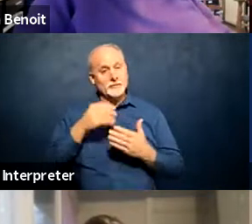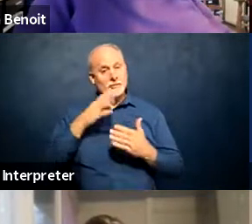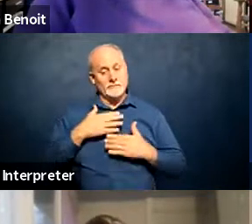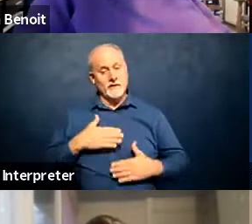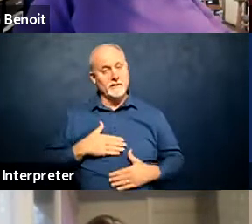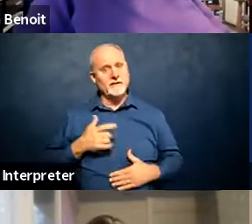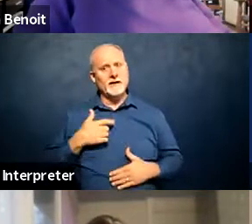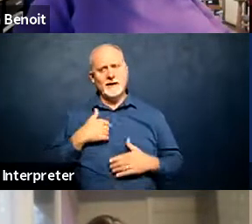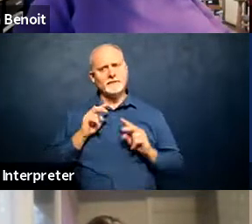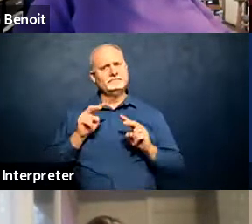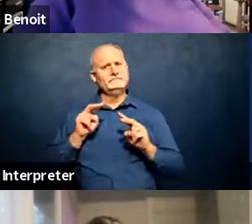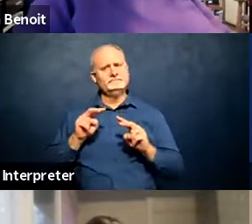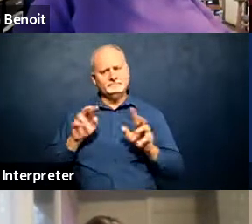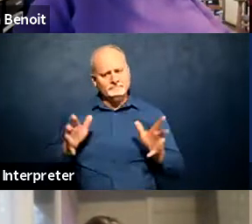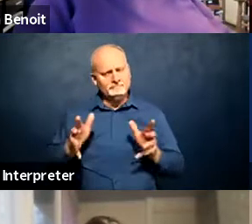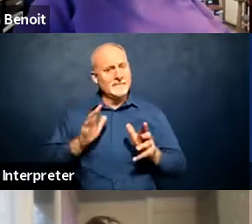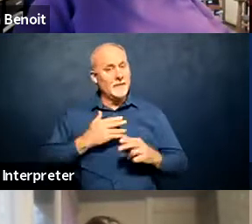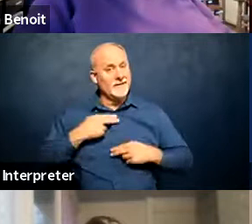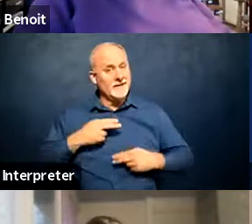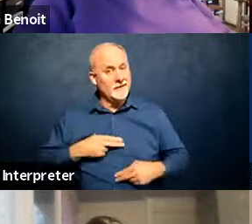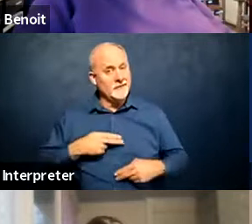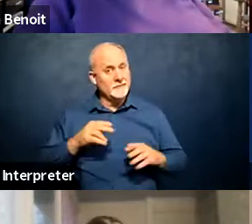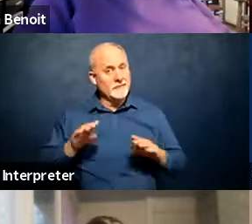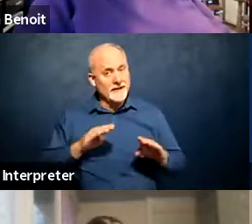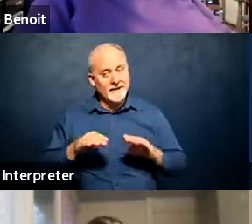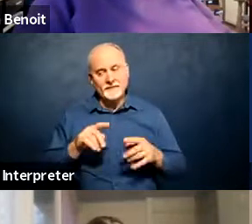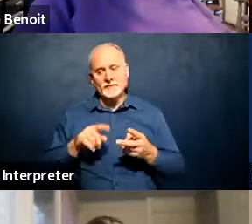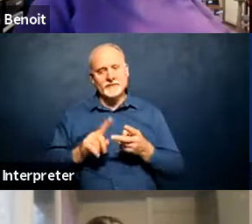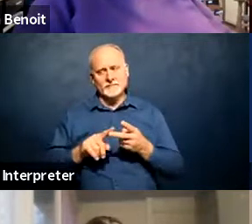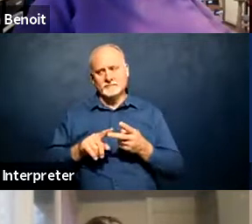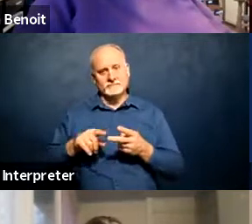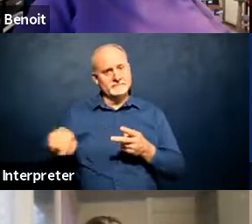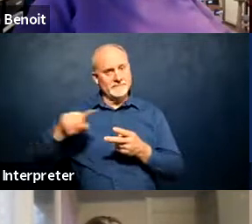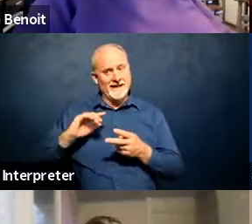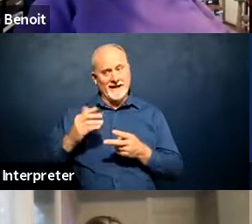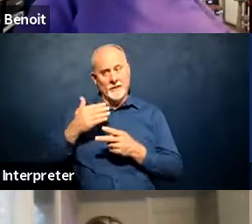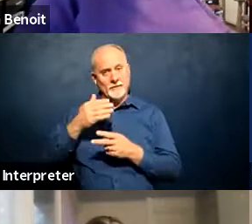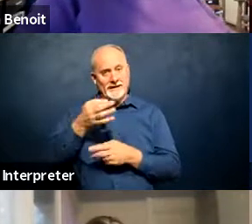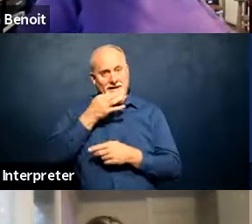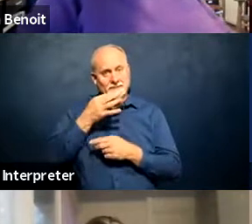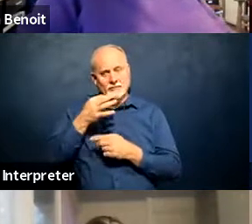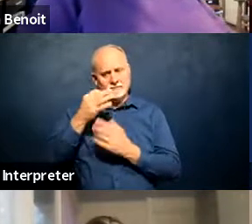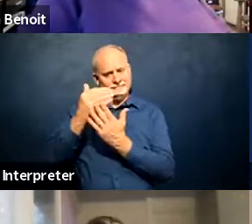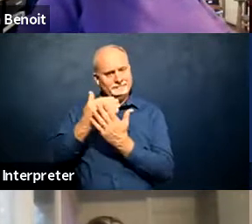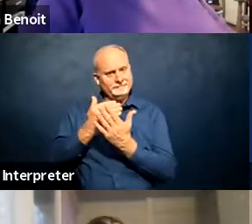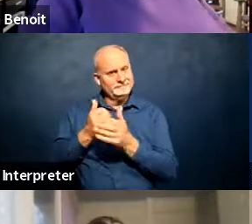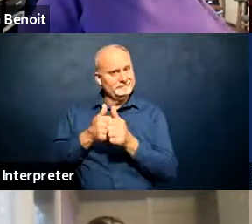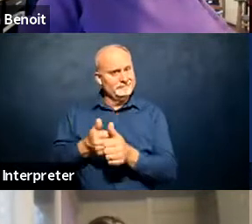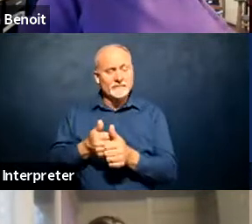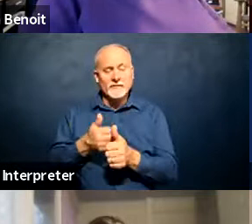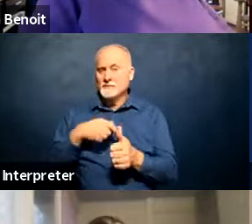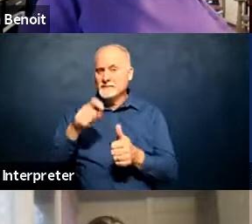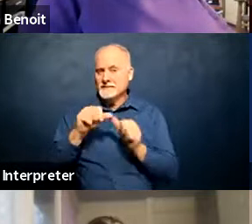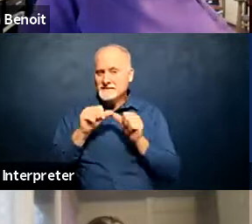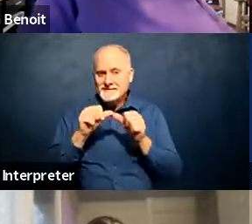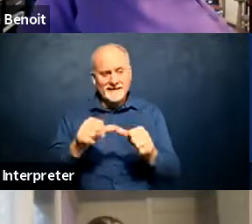to abide by health-promoting behaviors outlined by our public health experts here at UAB last semester. However, we must continue to